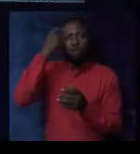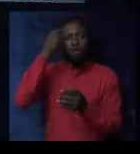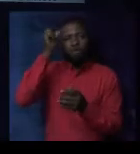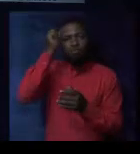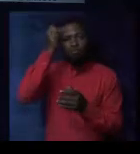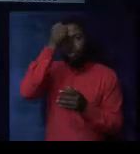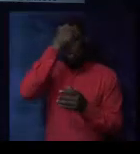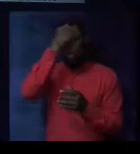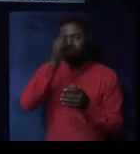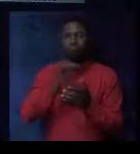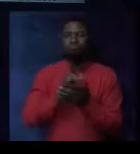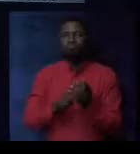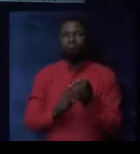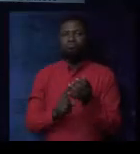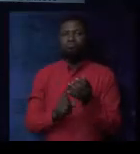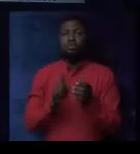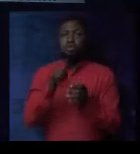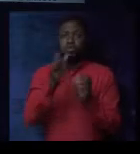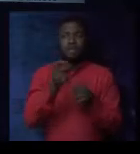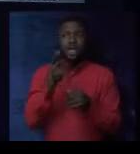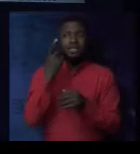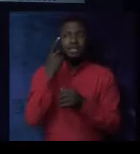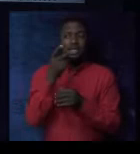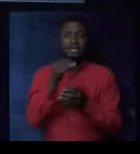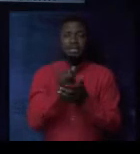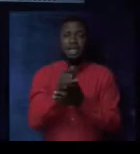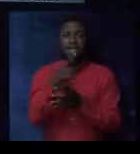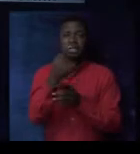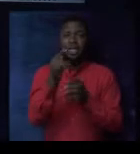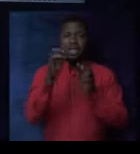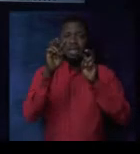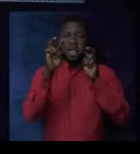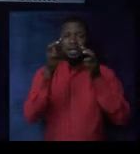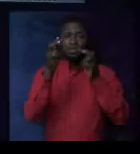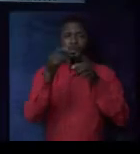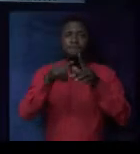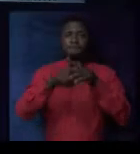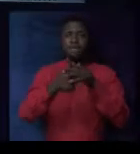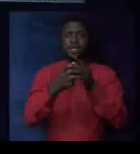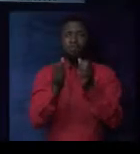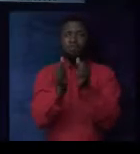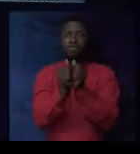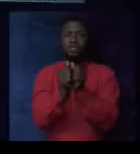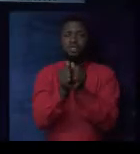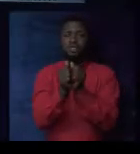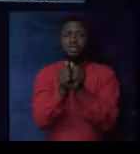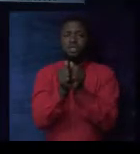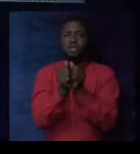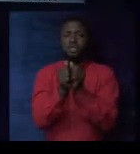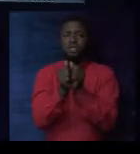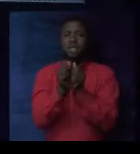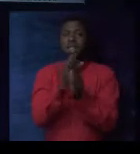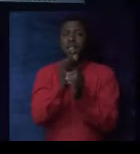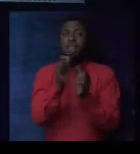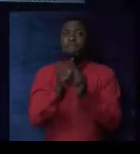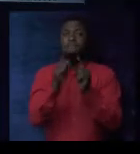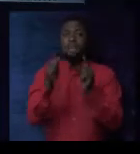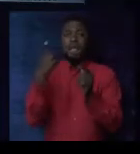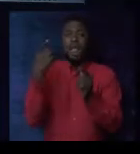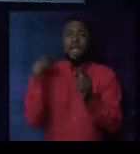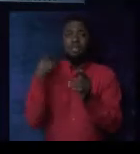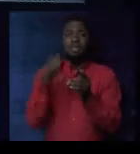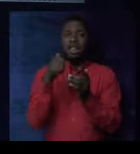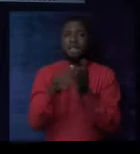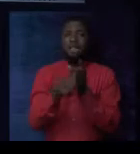Governor Sanwo-Olu. You can see that the title begins with a